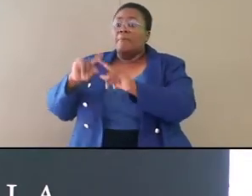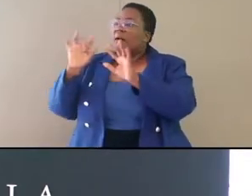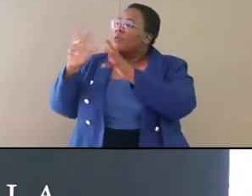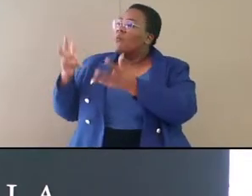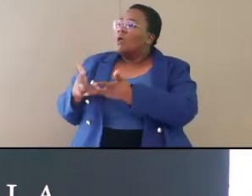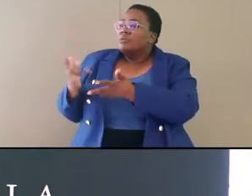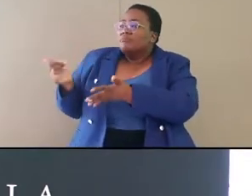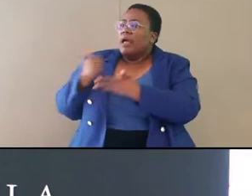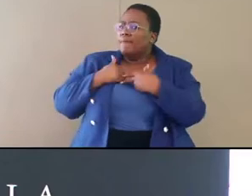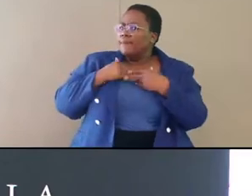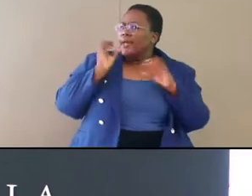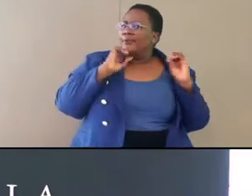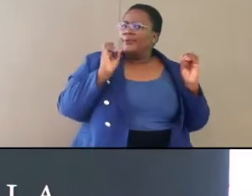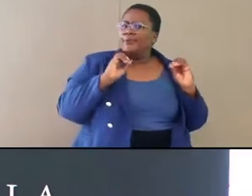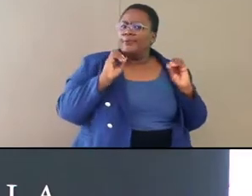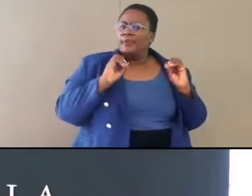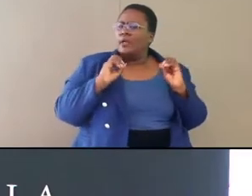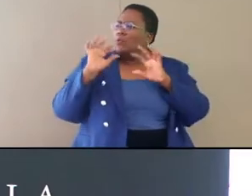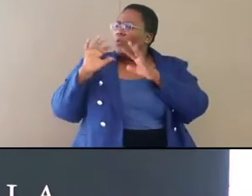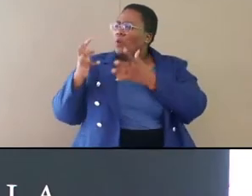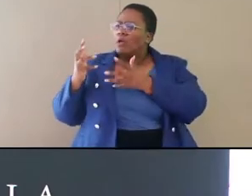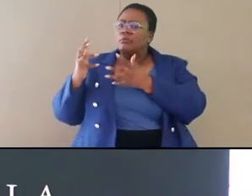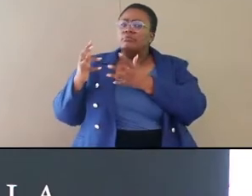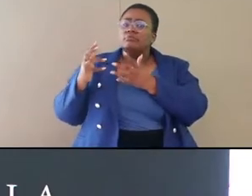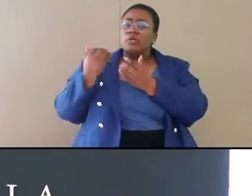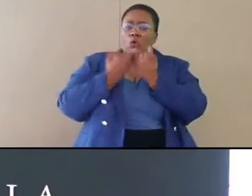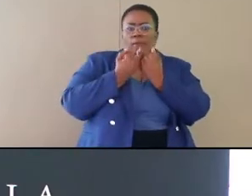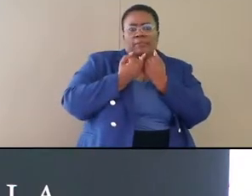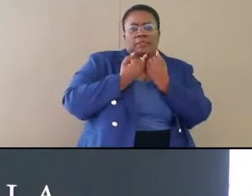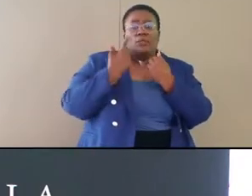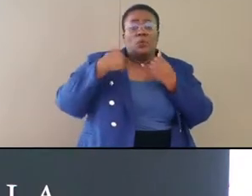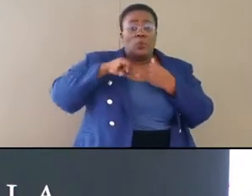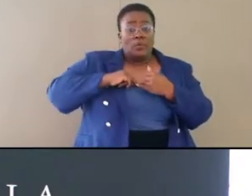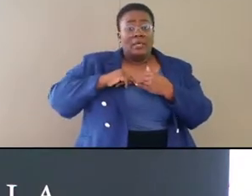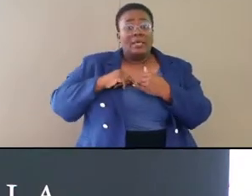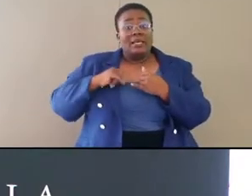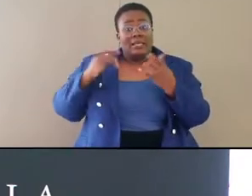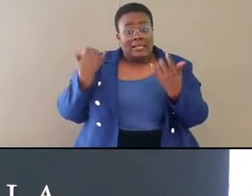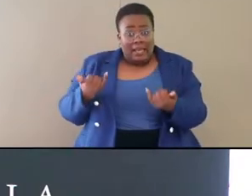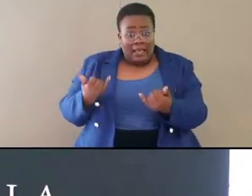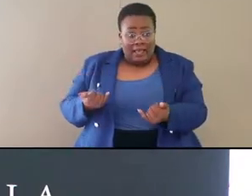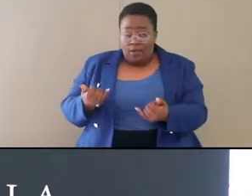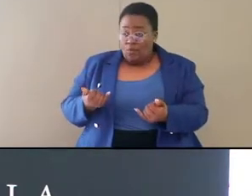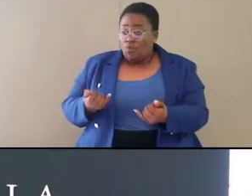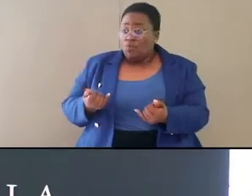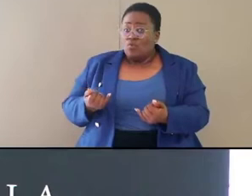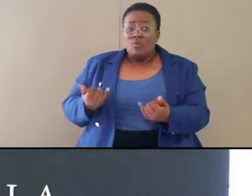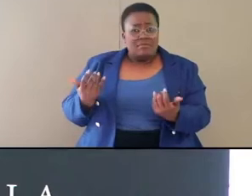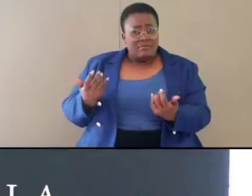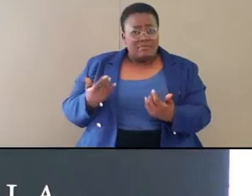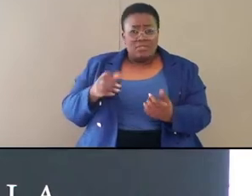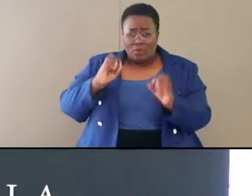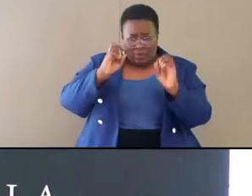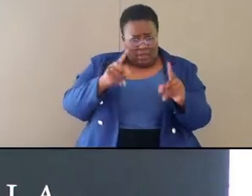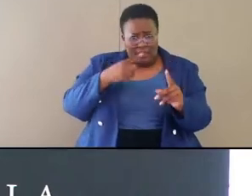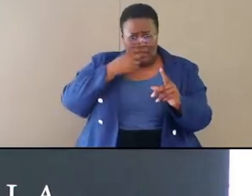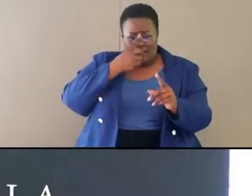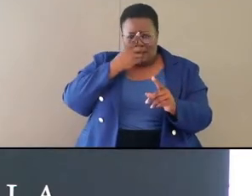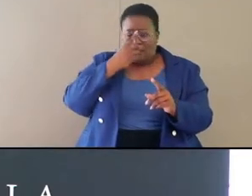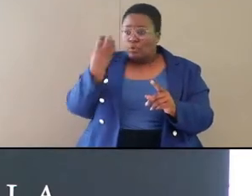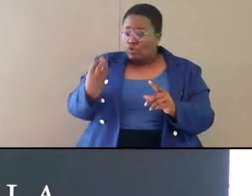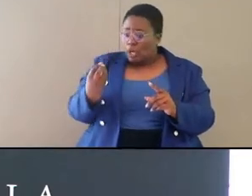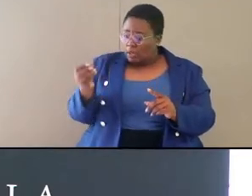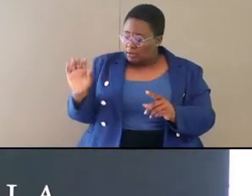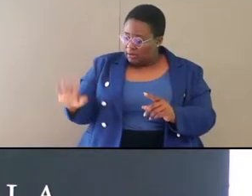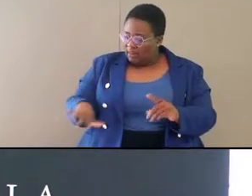The world is competing with us. Can we afford to have a child who will not be able in the future